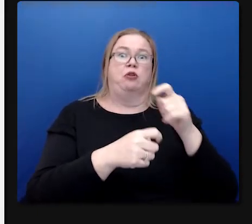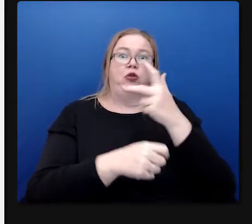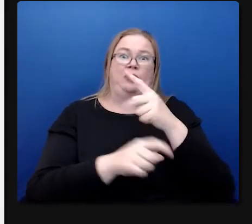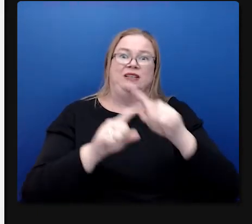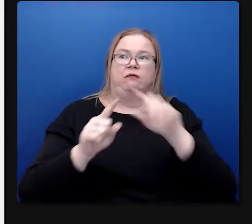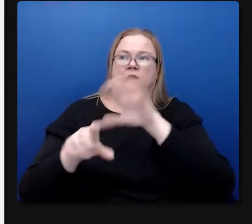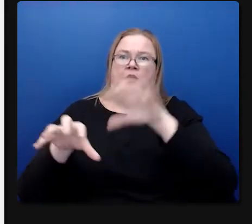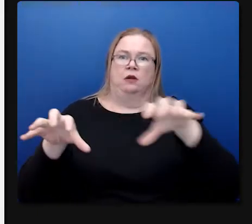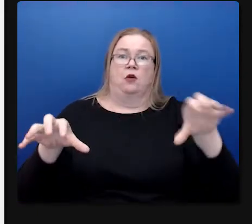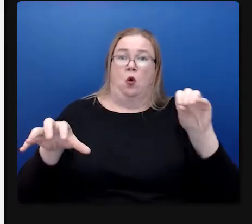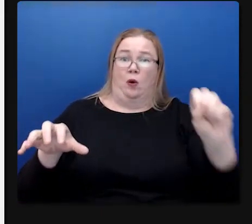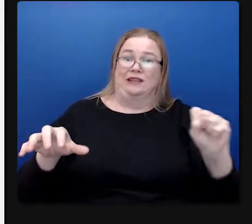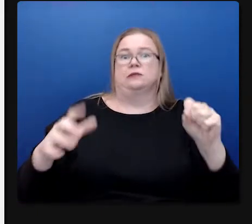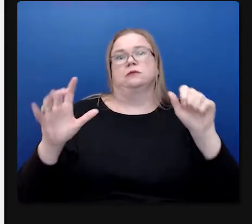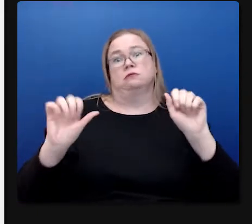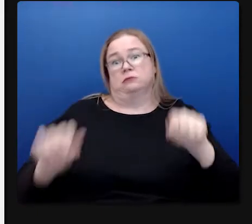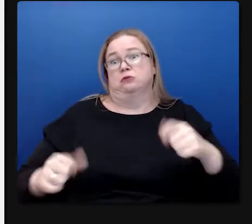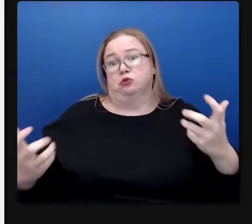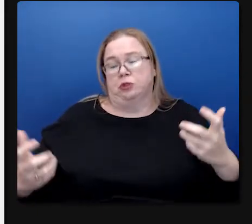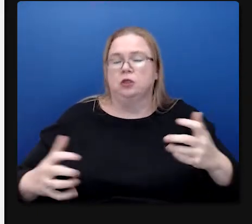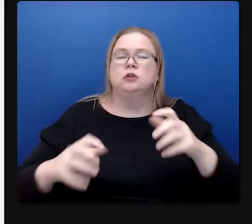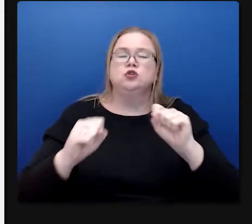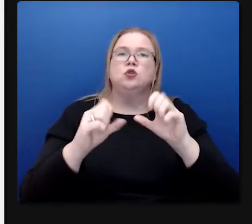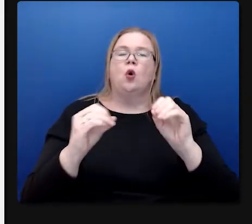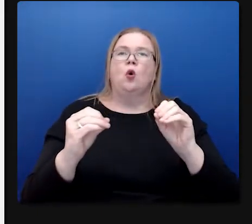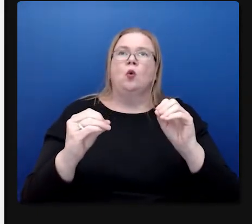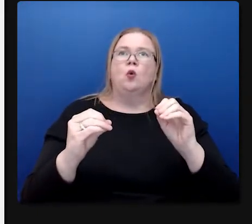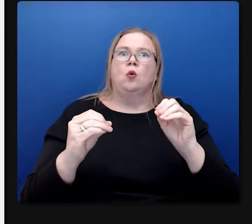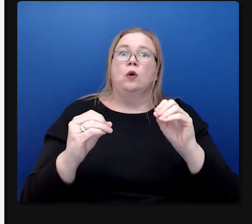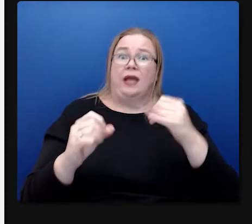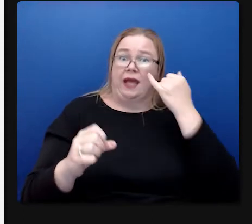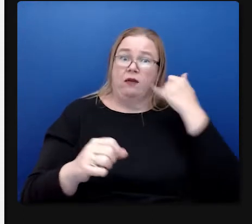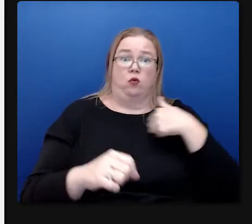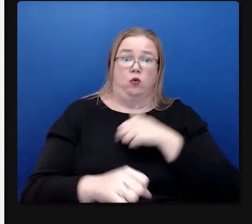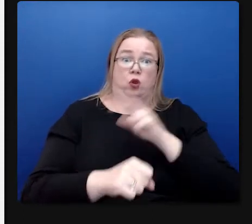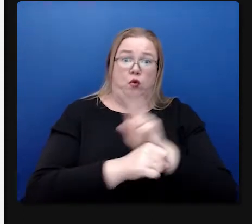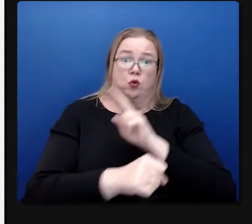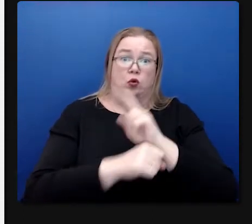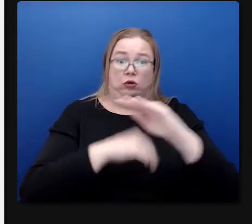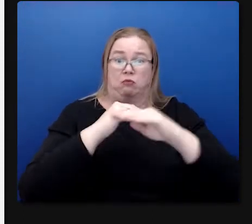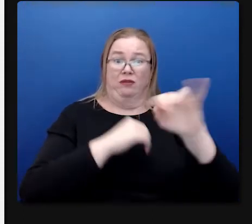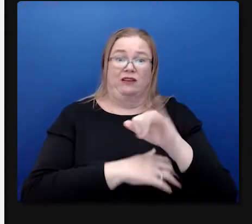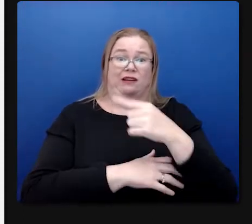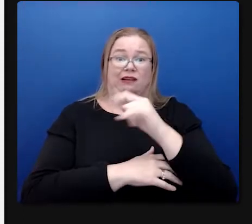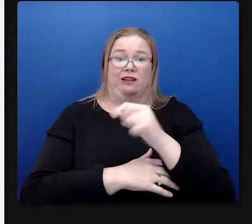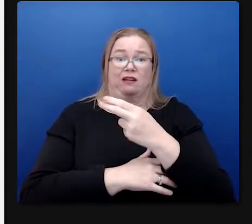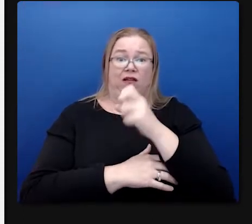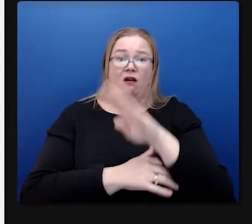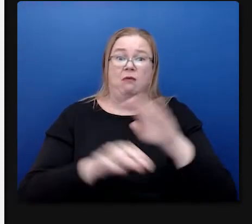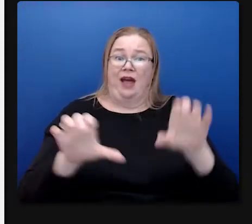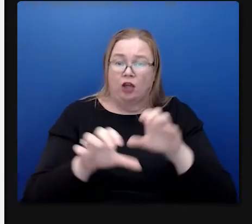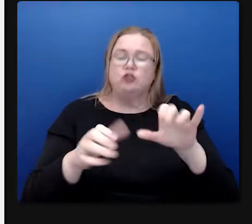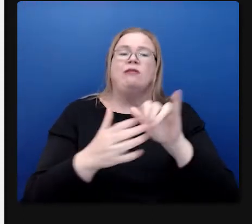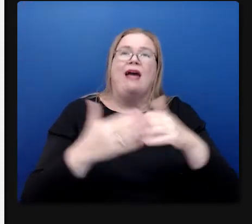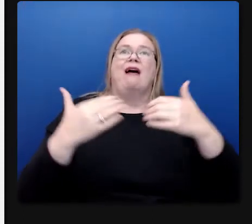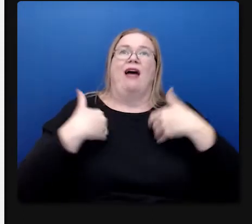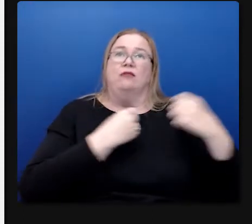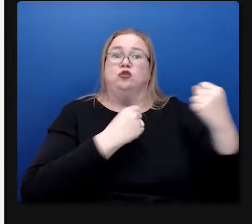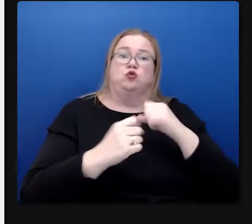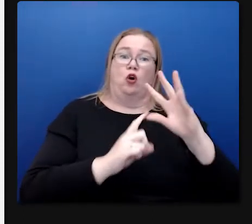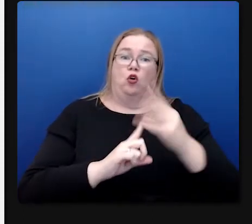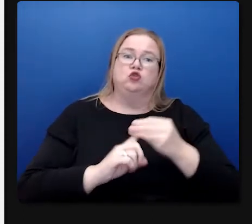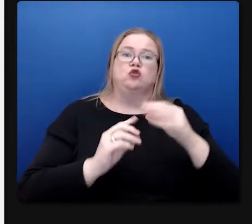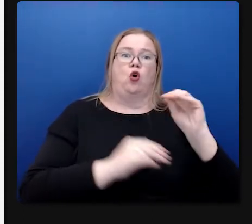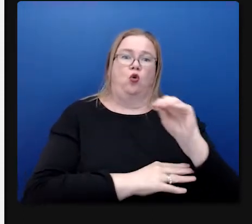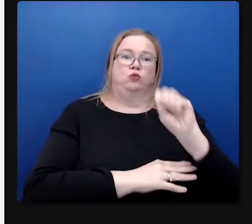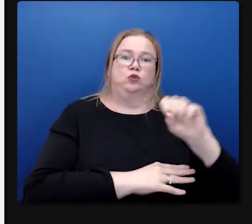on three different operating systems, potentially. And as long as we're using platforms like GitHub Actions that have strong